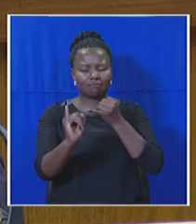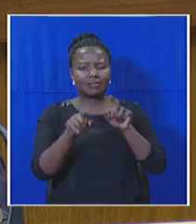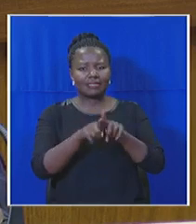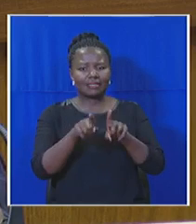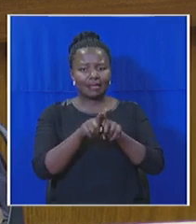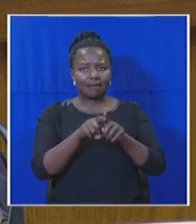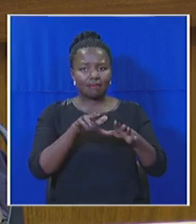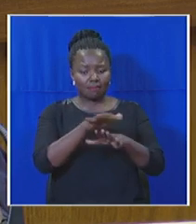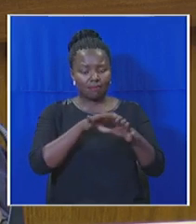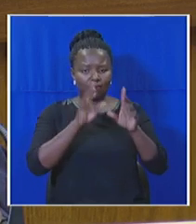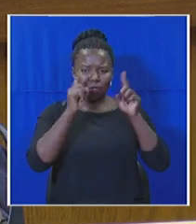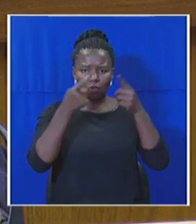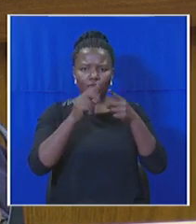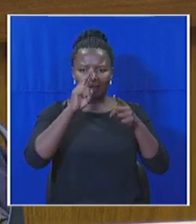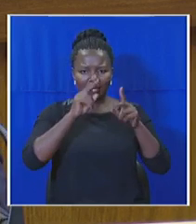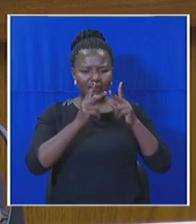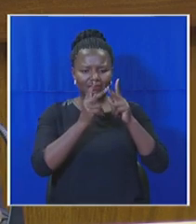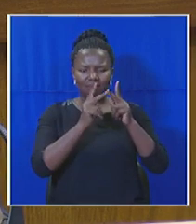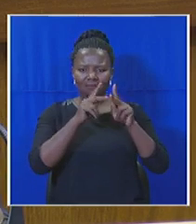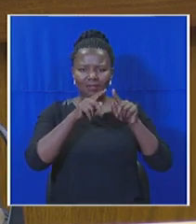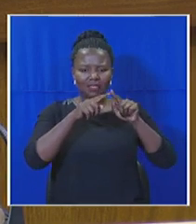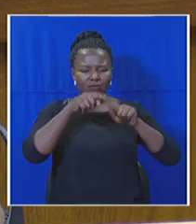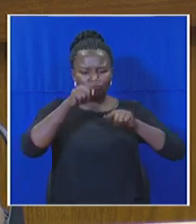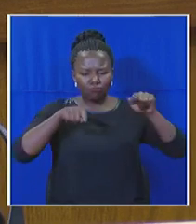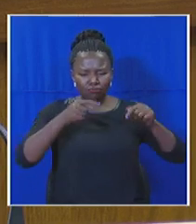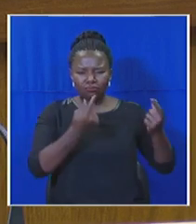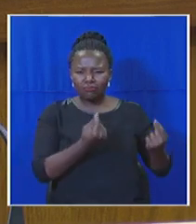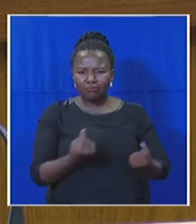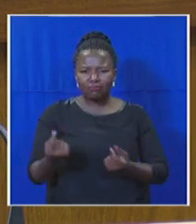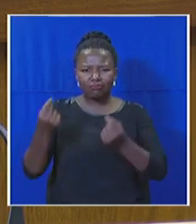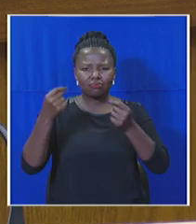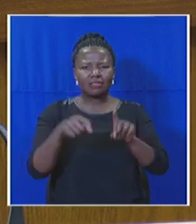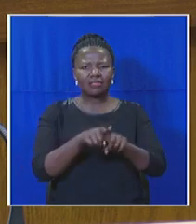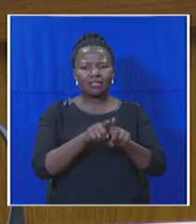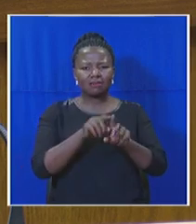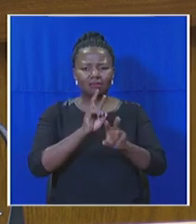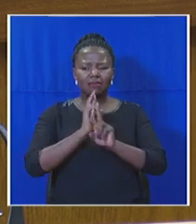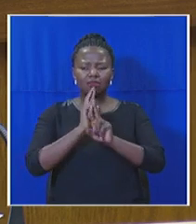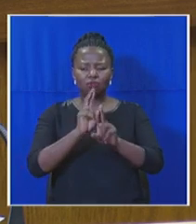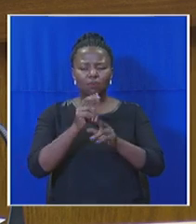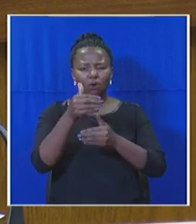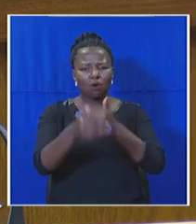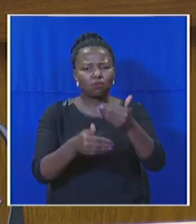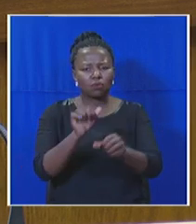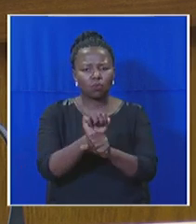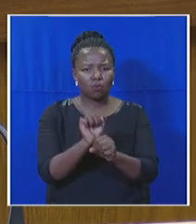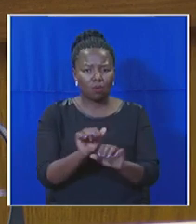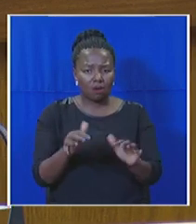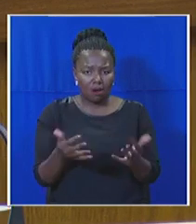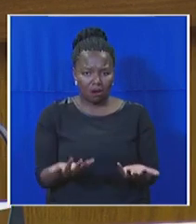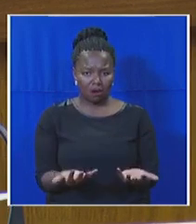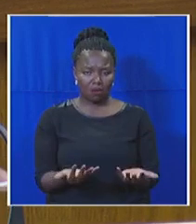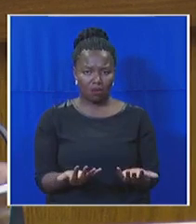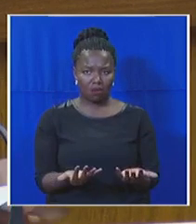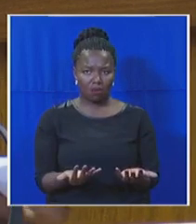diversification of universities with accountability and the effective management of these